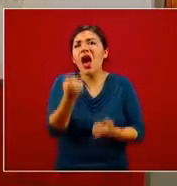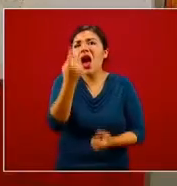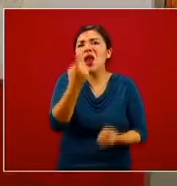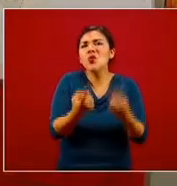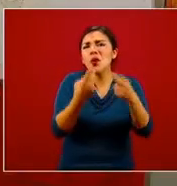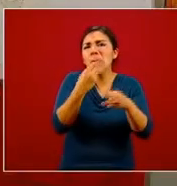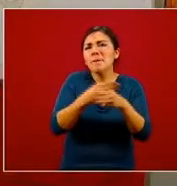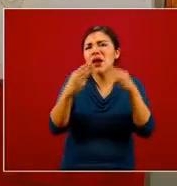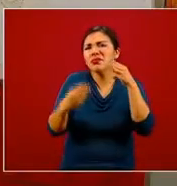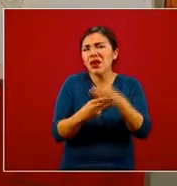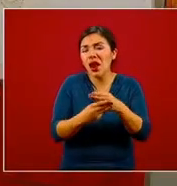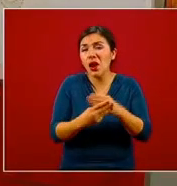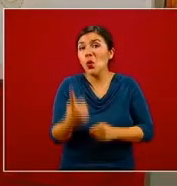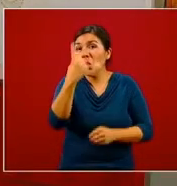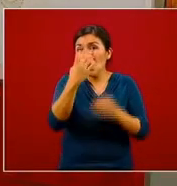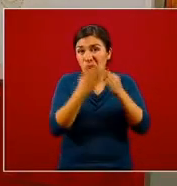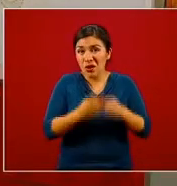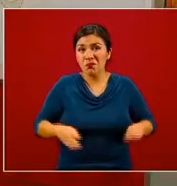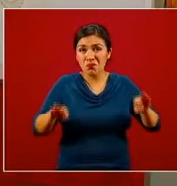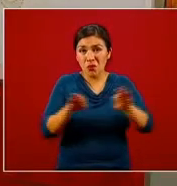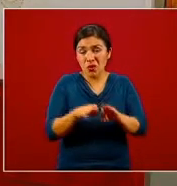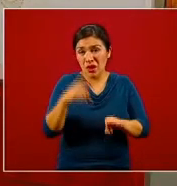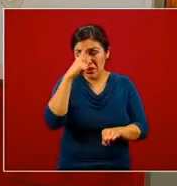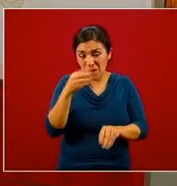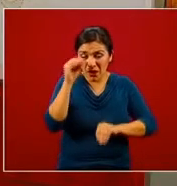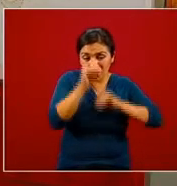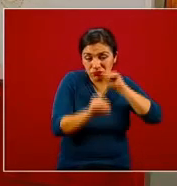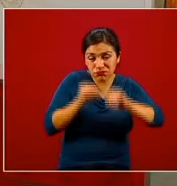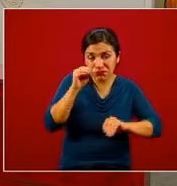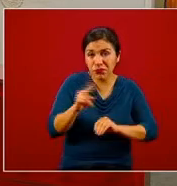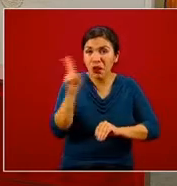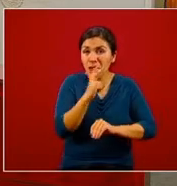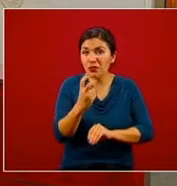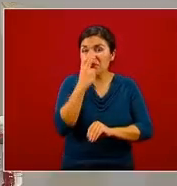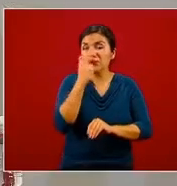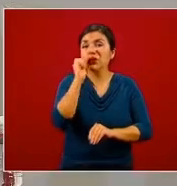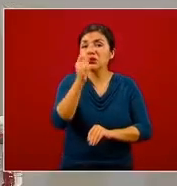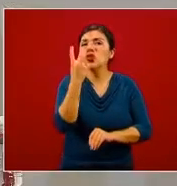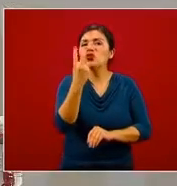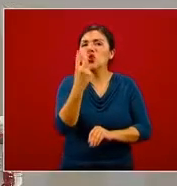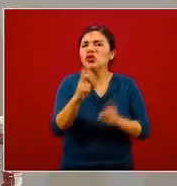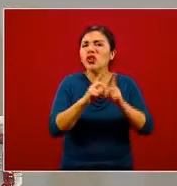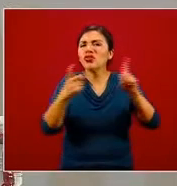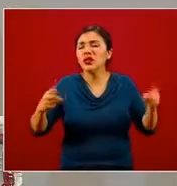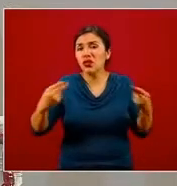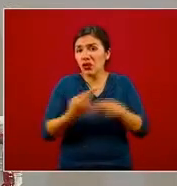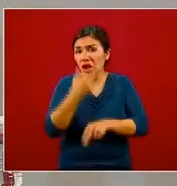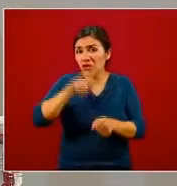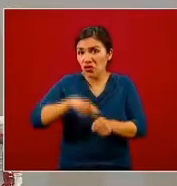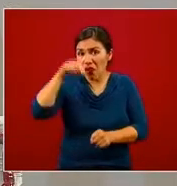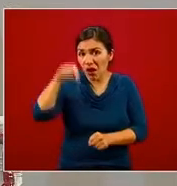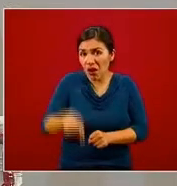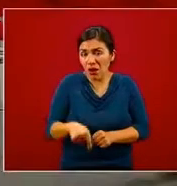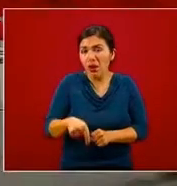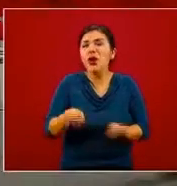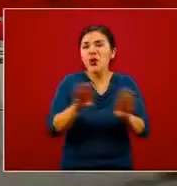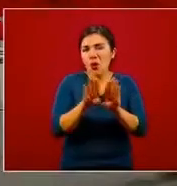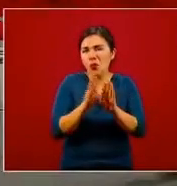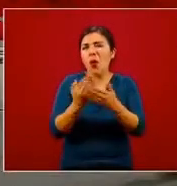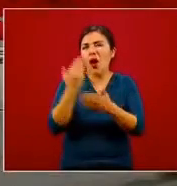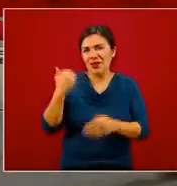That could not have been possible because of the complex sectors in the